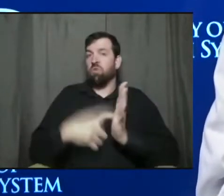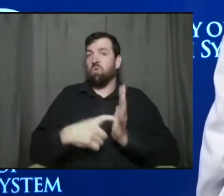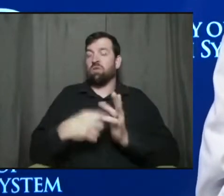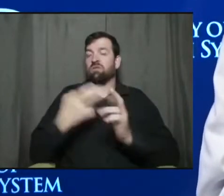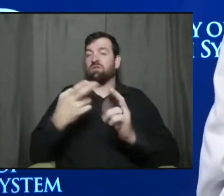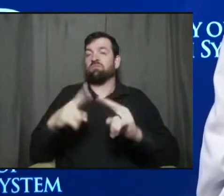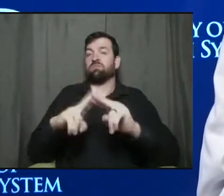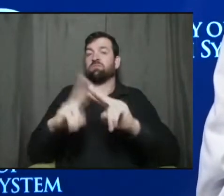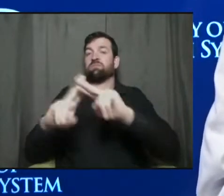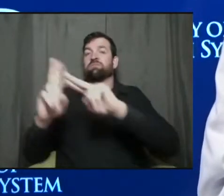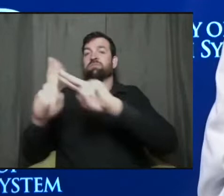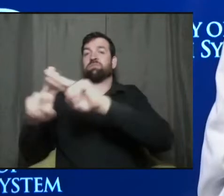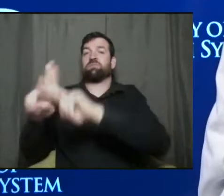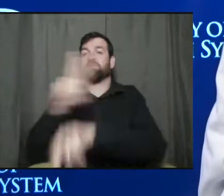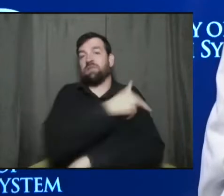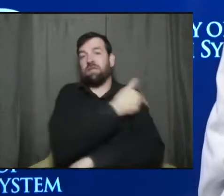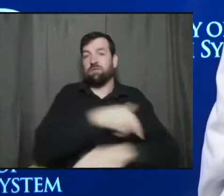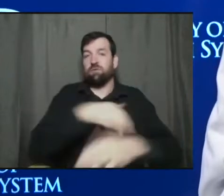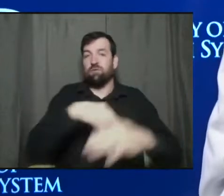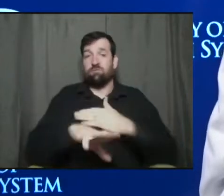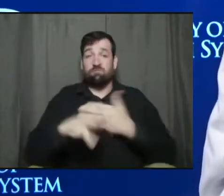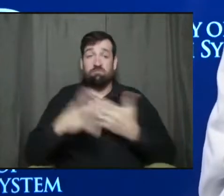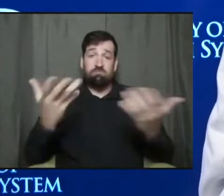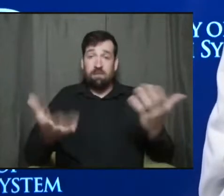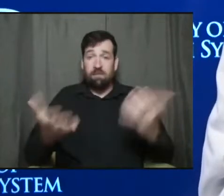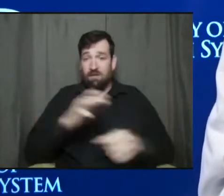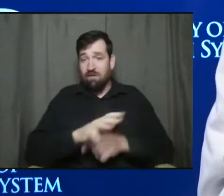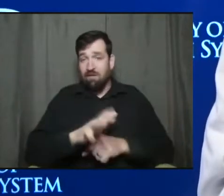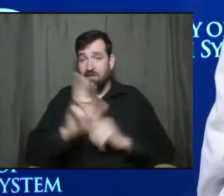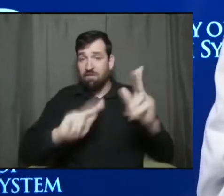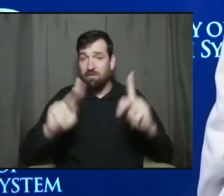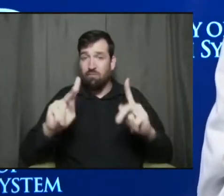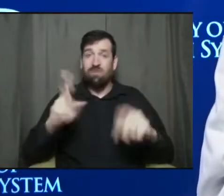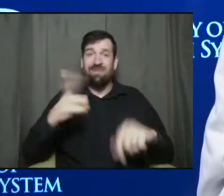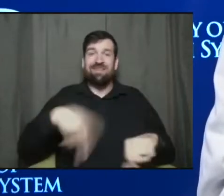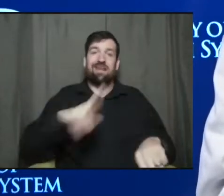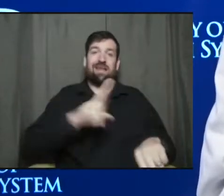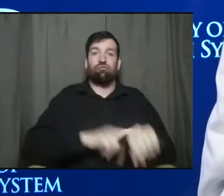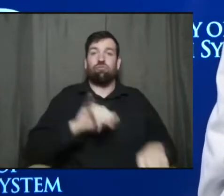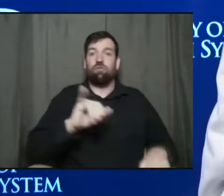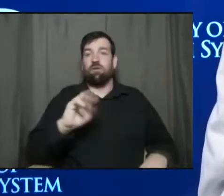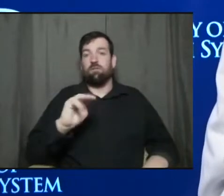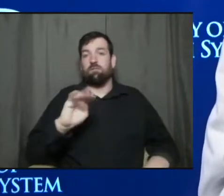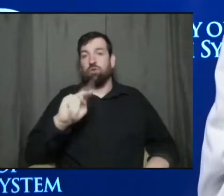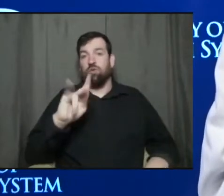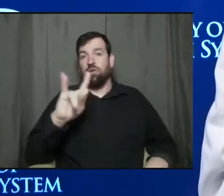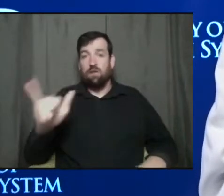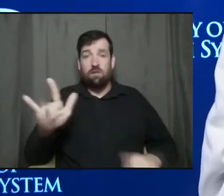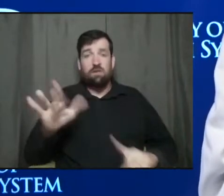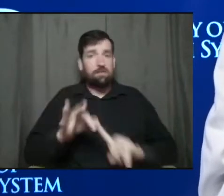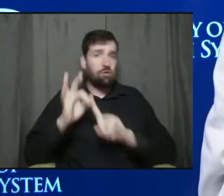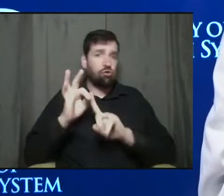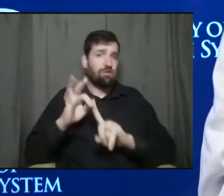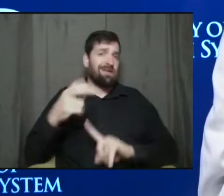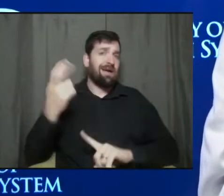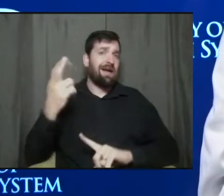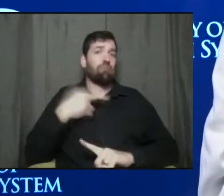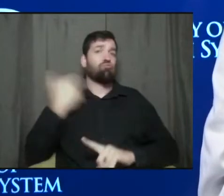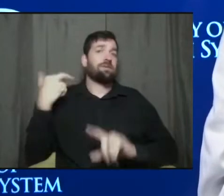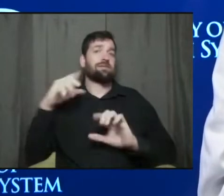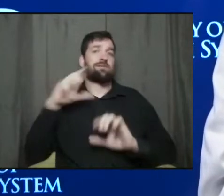how that goes. Maybe enough people have had some natural immunity, and a lot of people have been vaccinated, especially in high risk age groups. But I